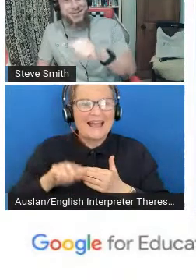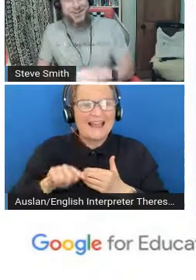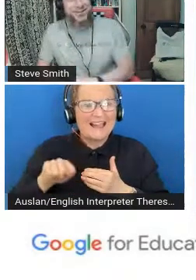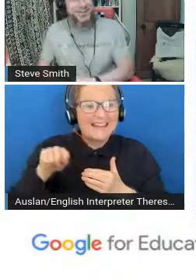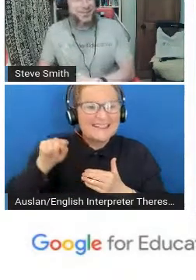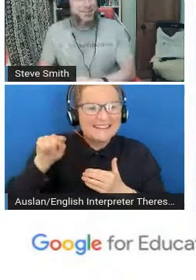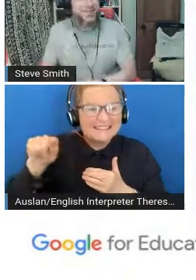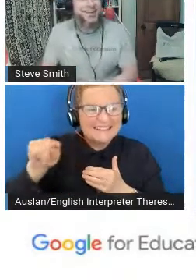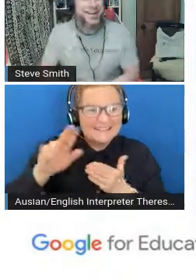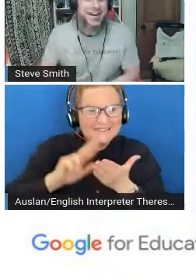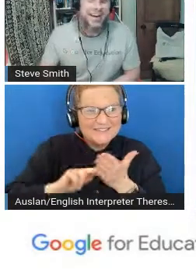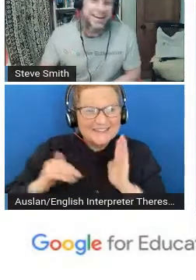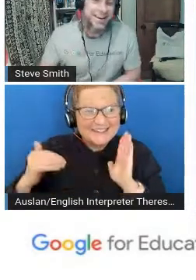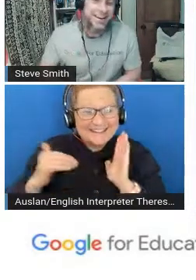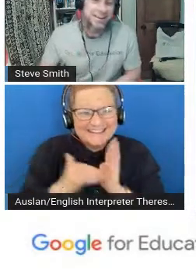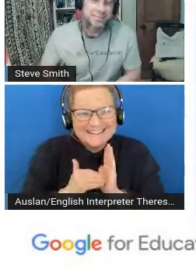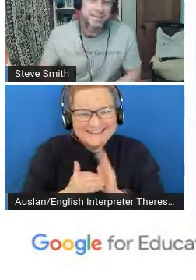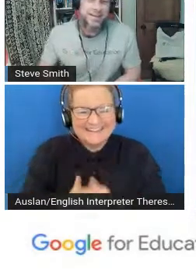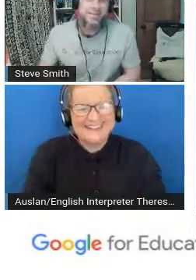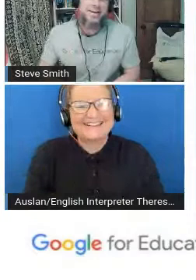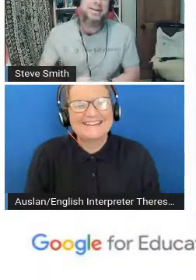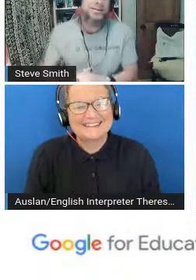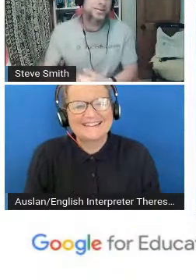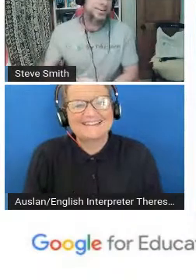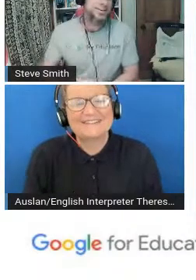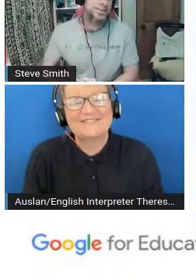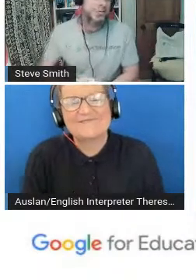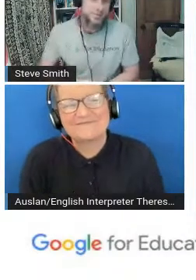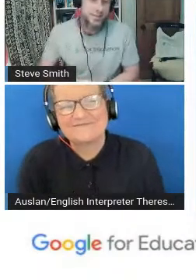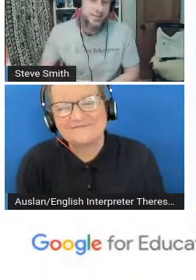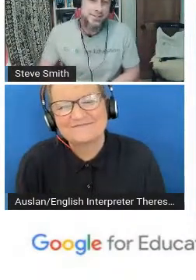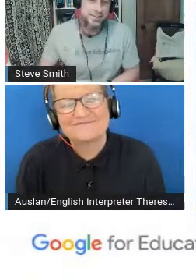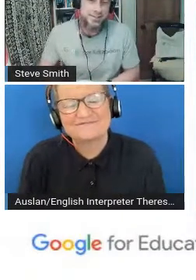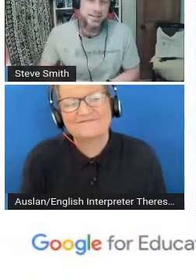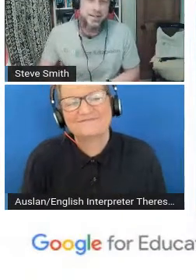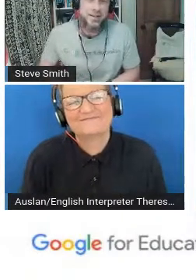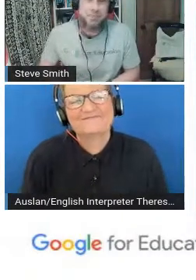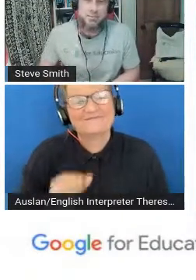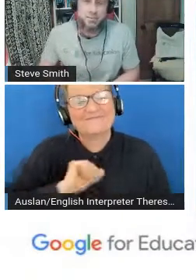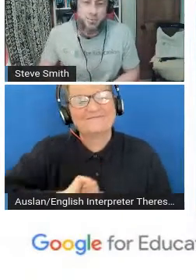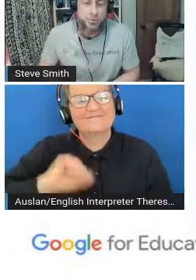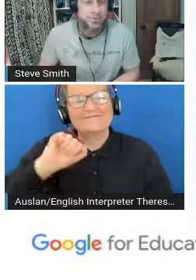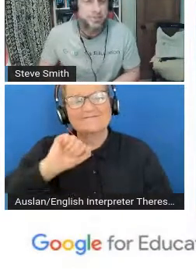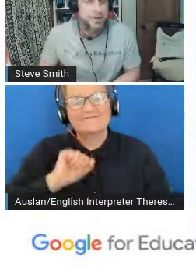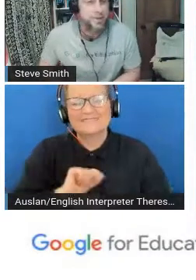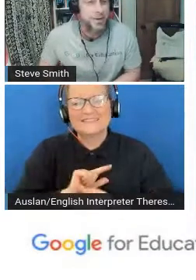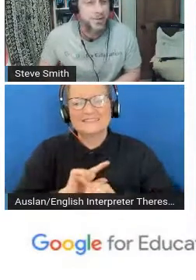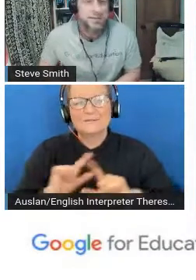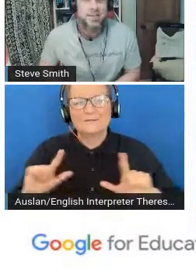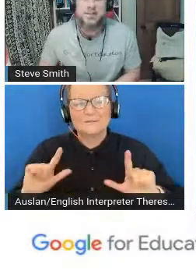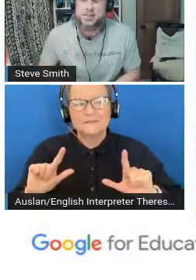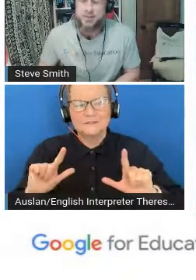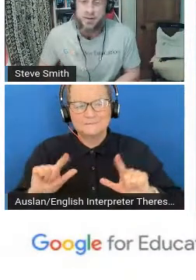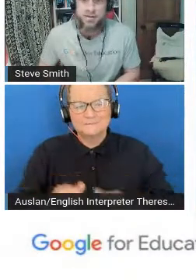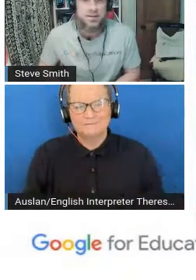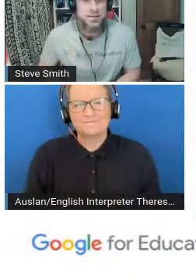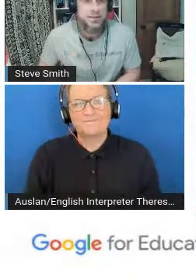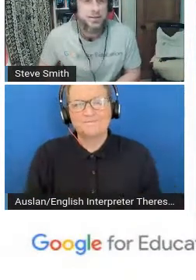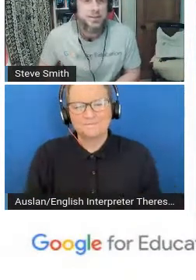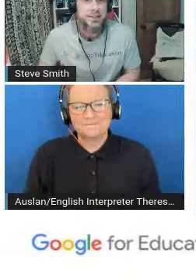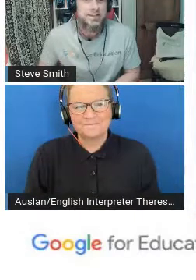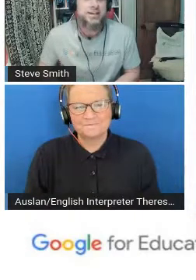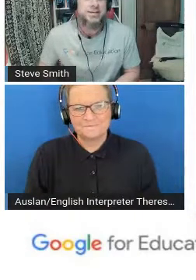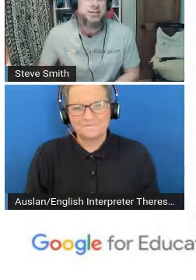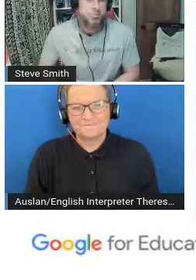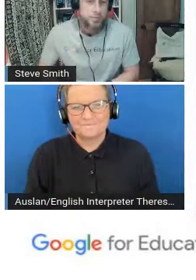my throat straight away. Kia ora whanau, ngā mihi nui kia koutou katoa, kia papatūnuku tēnā koe, ki te whare tēnā